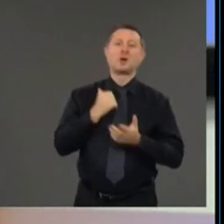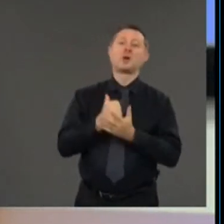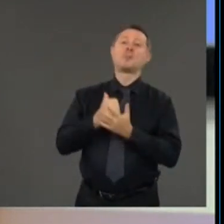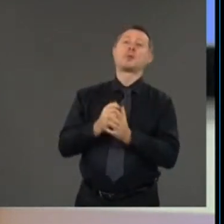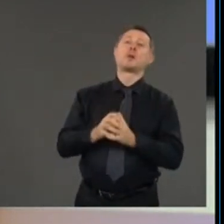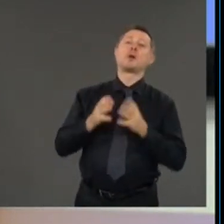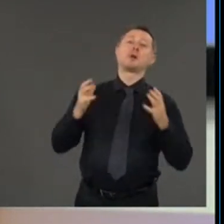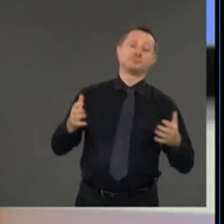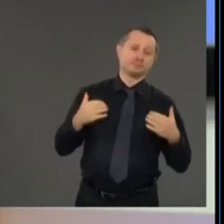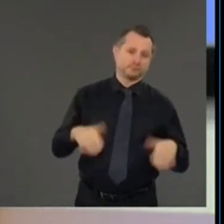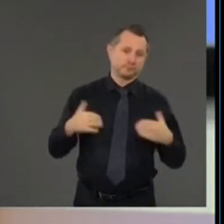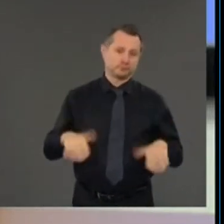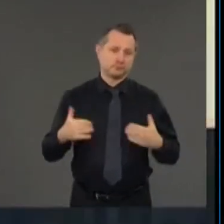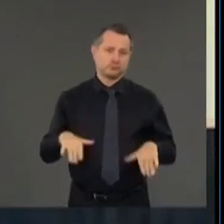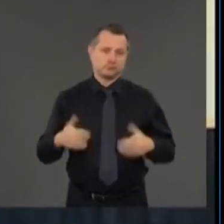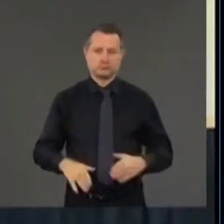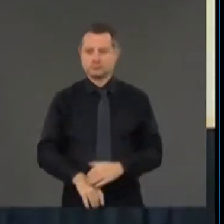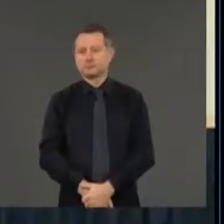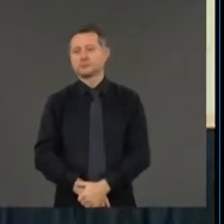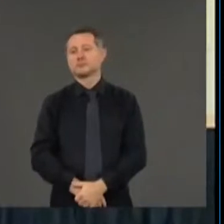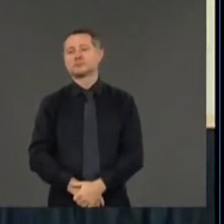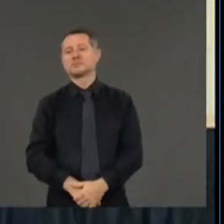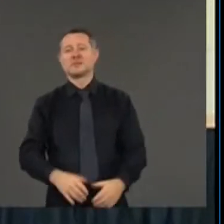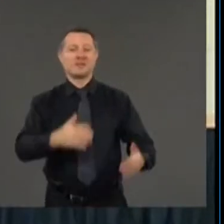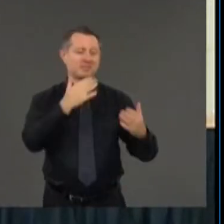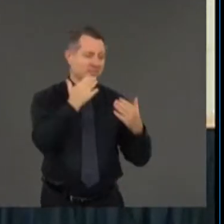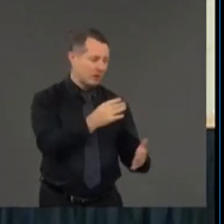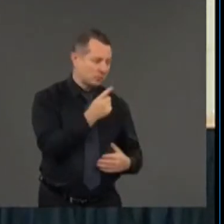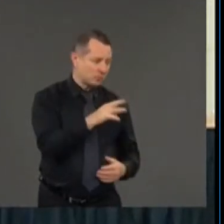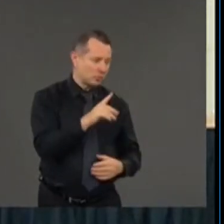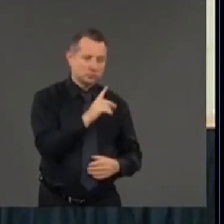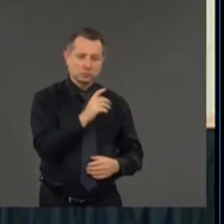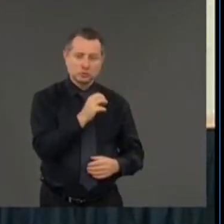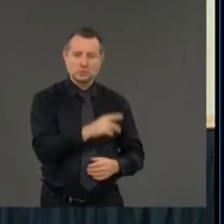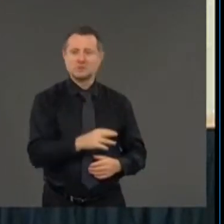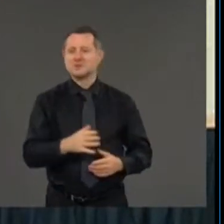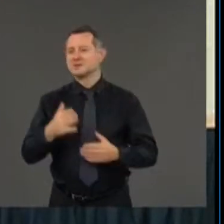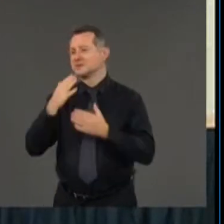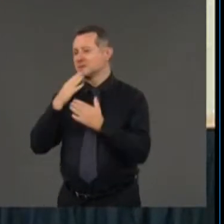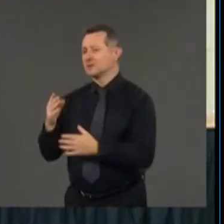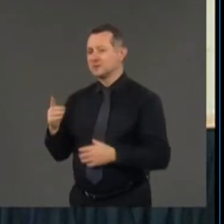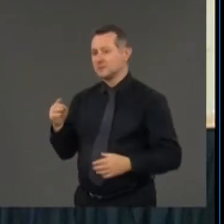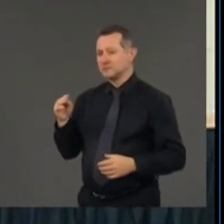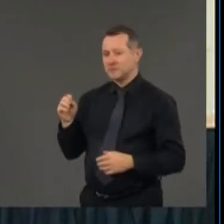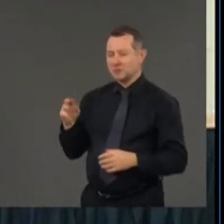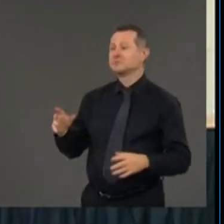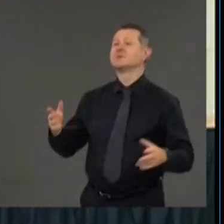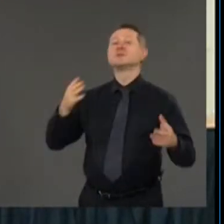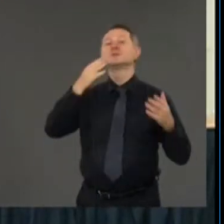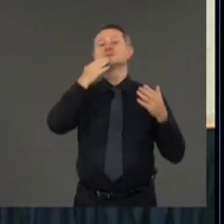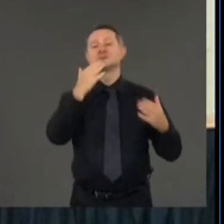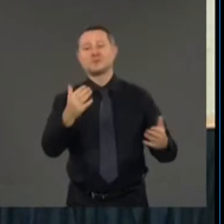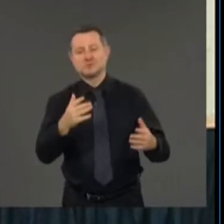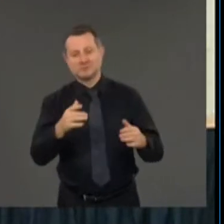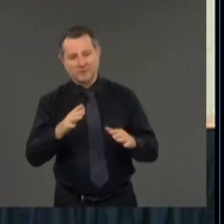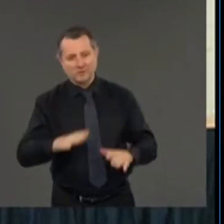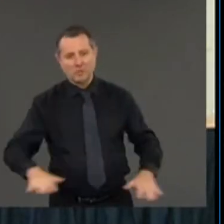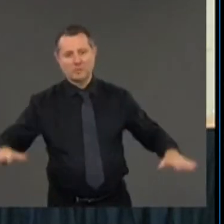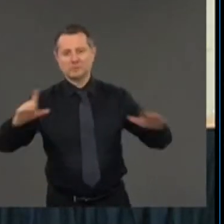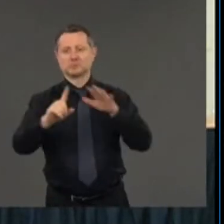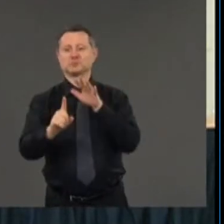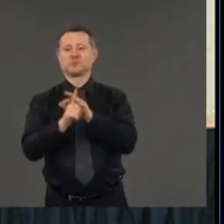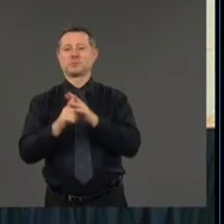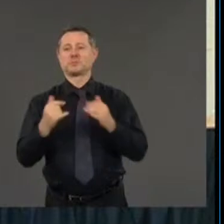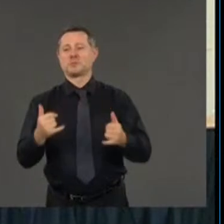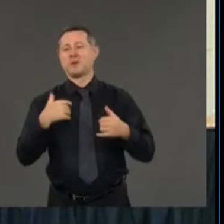past months. Thank you, Dr. Rich. Thank you, Dr. Richardson. Thank you, Mr. Dowling. And thank you all for having the opportunity to allow me to